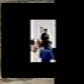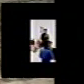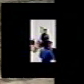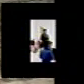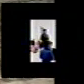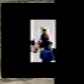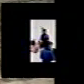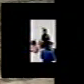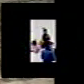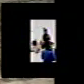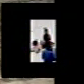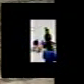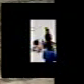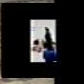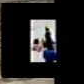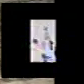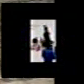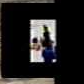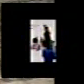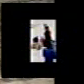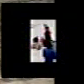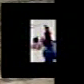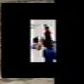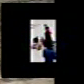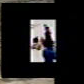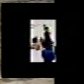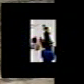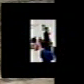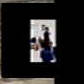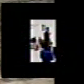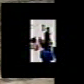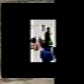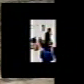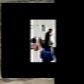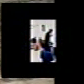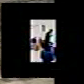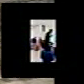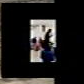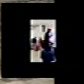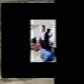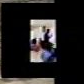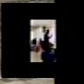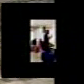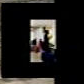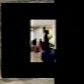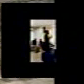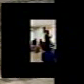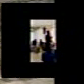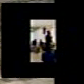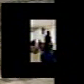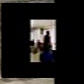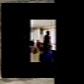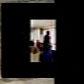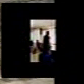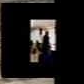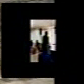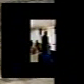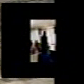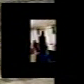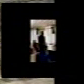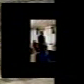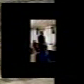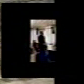the one that will subdue the devil, subdue Satan under your feet in Jesus' name. And then you